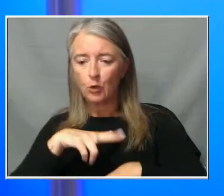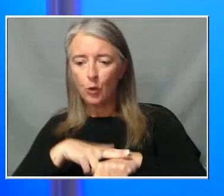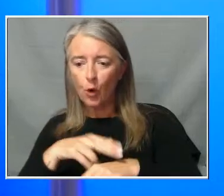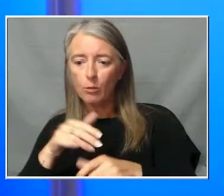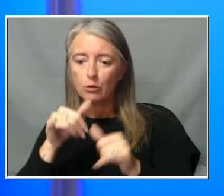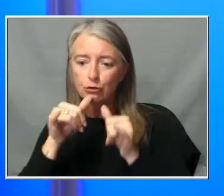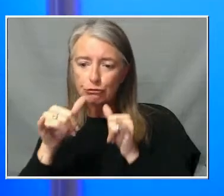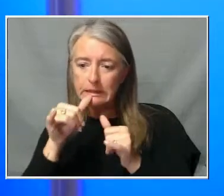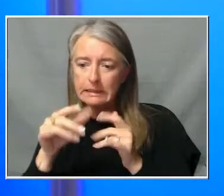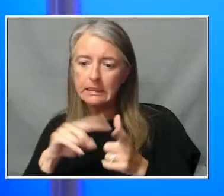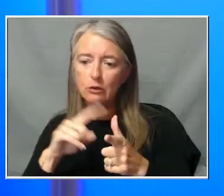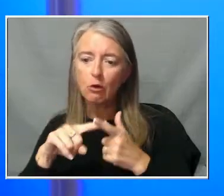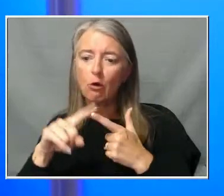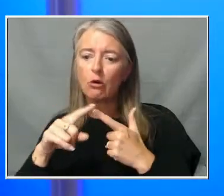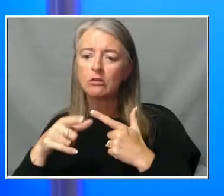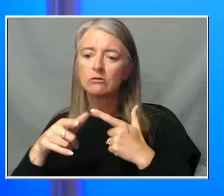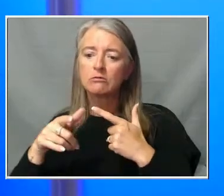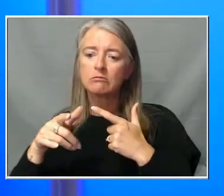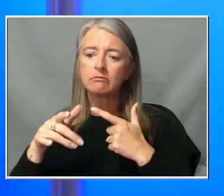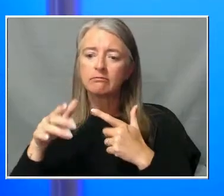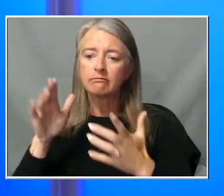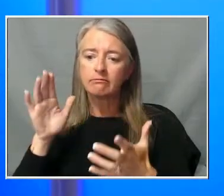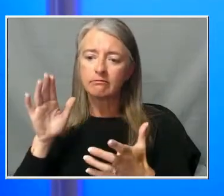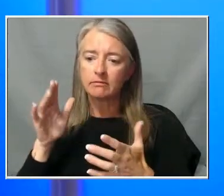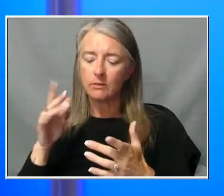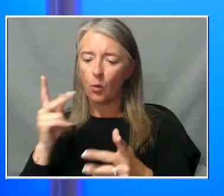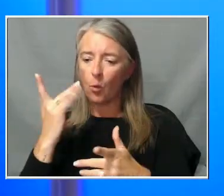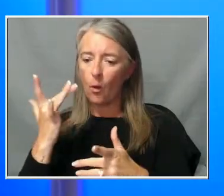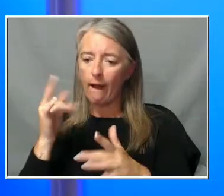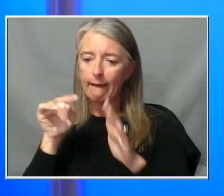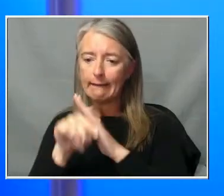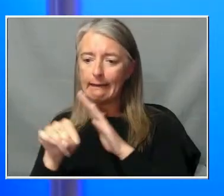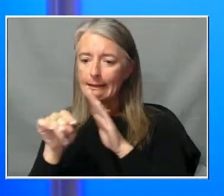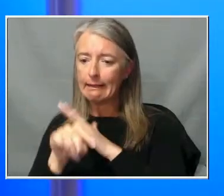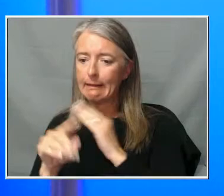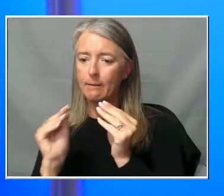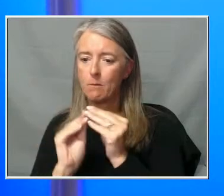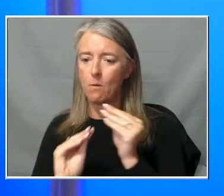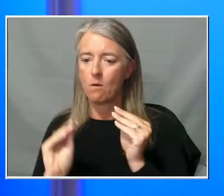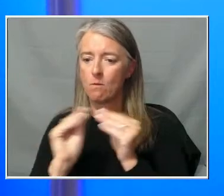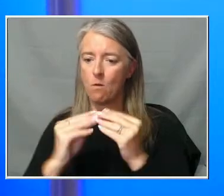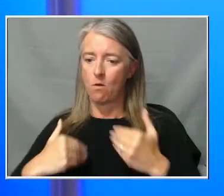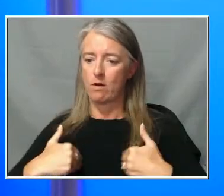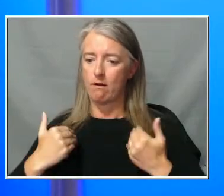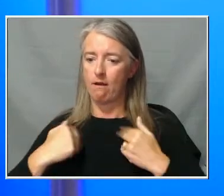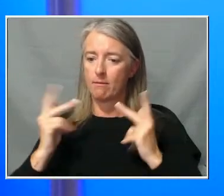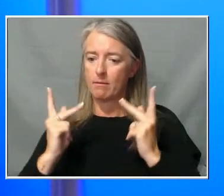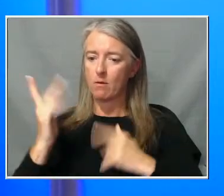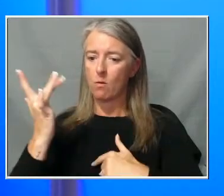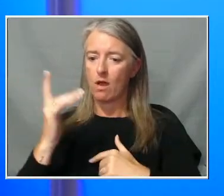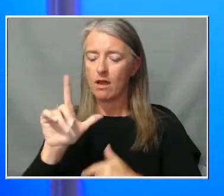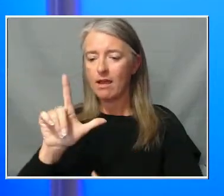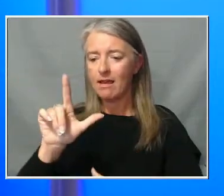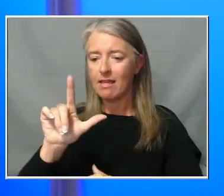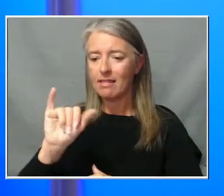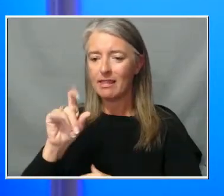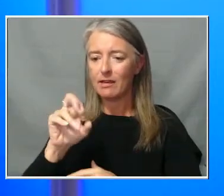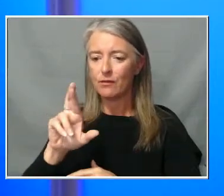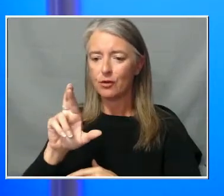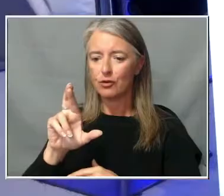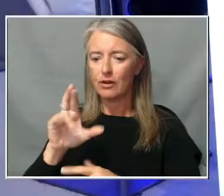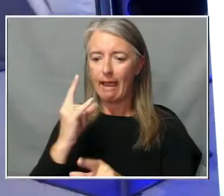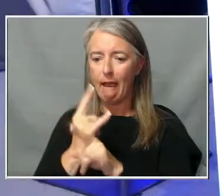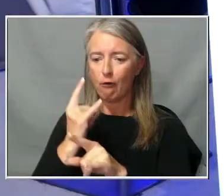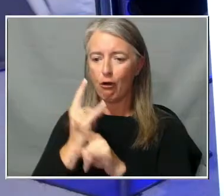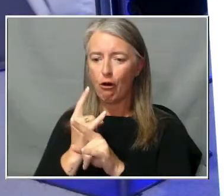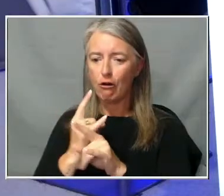disease killing more and more young people? That's another question we'll ask. And what else besides the liver does alcohol damage? We are